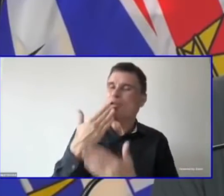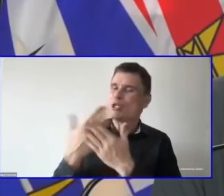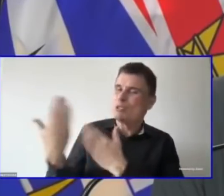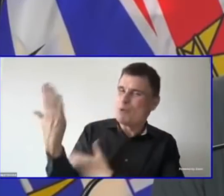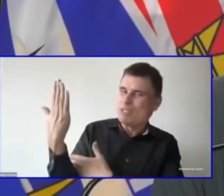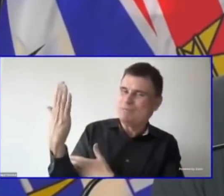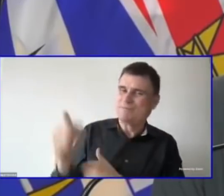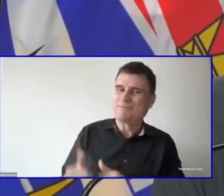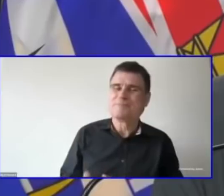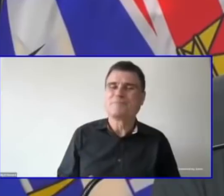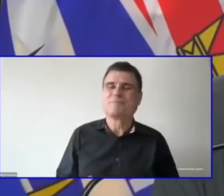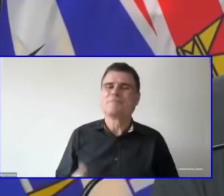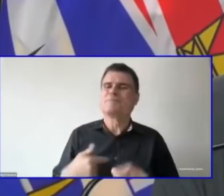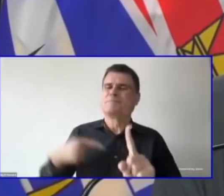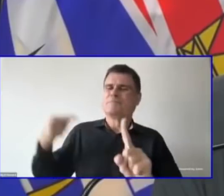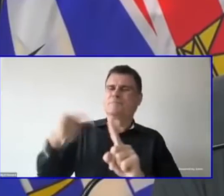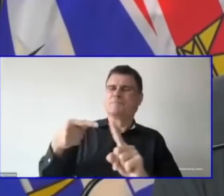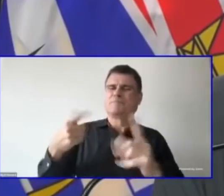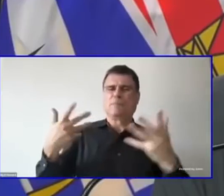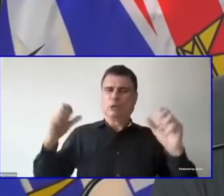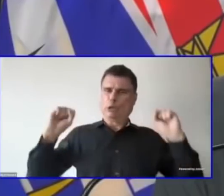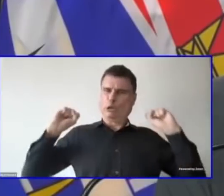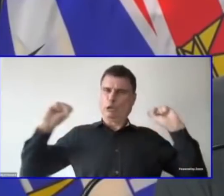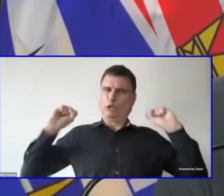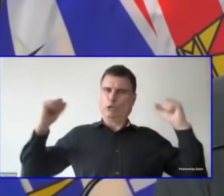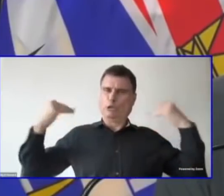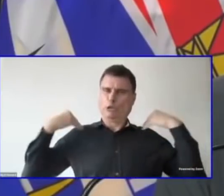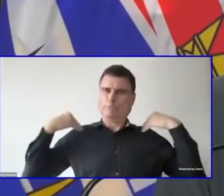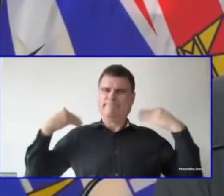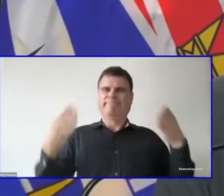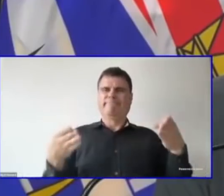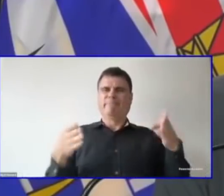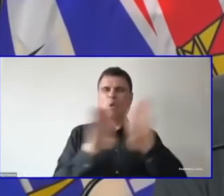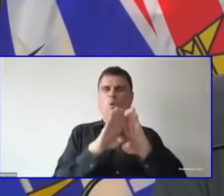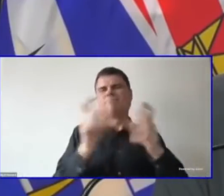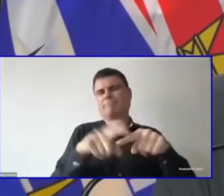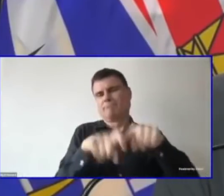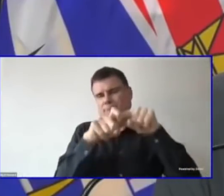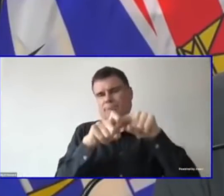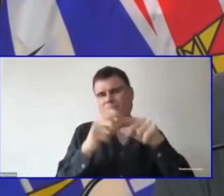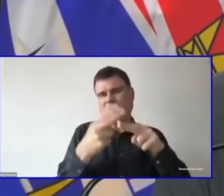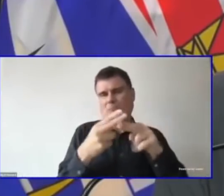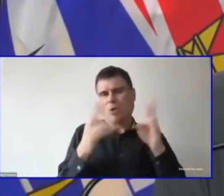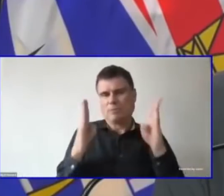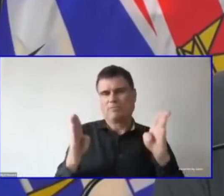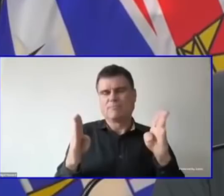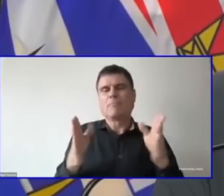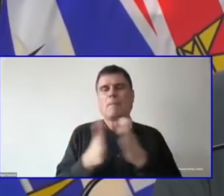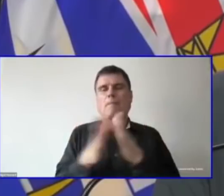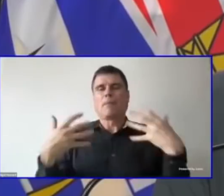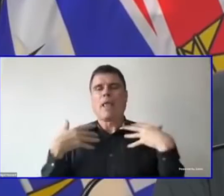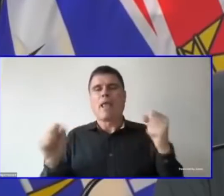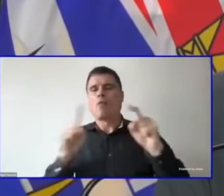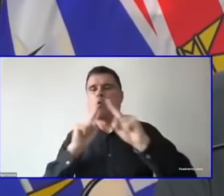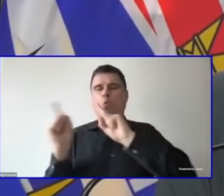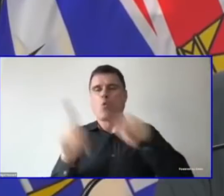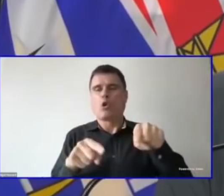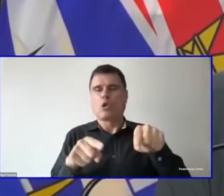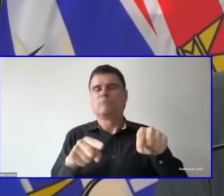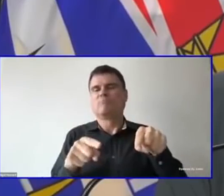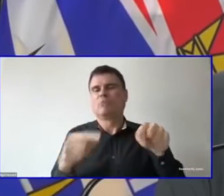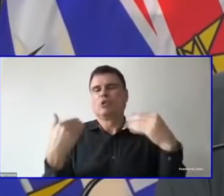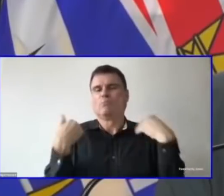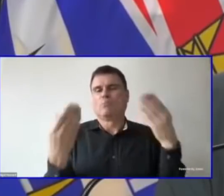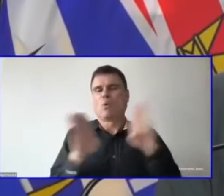Good morning. You touched on the gym closures. And part of the health order recently was the gyms are closed and